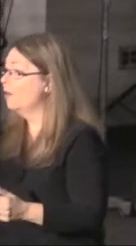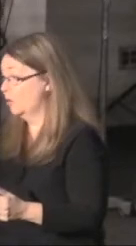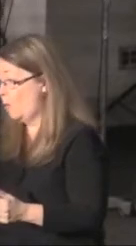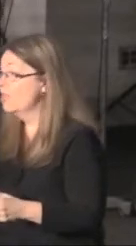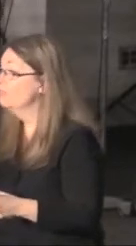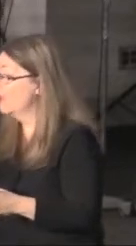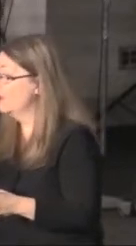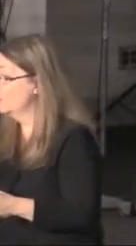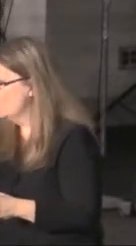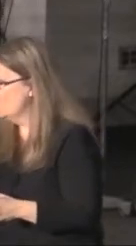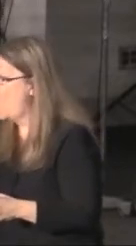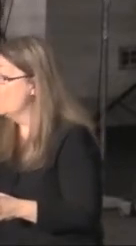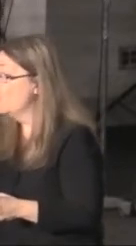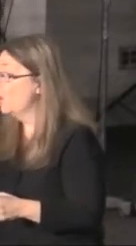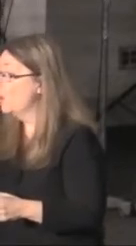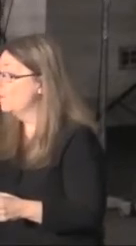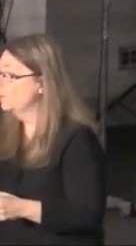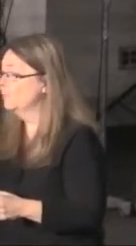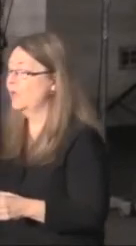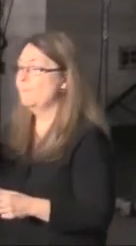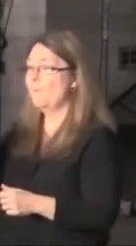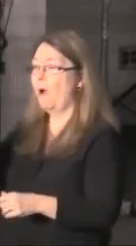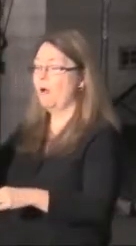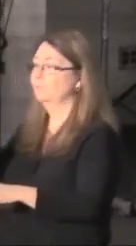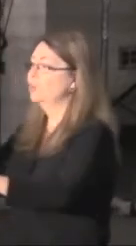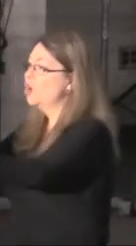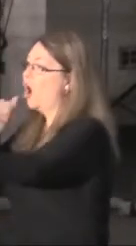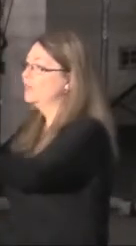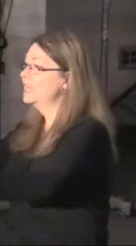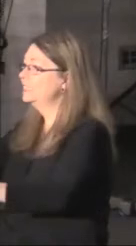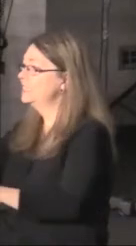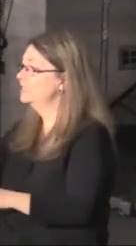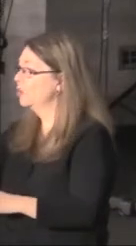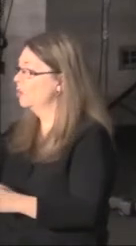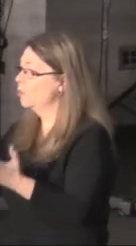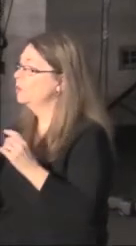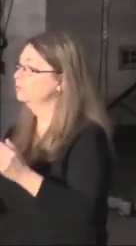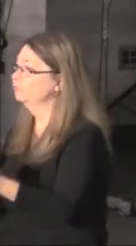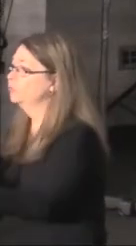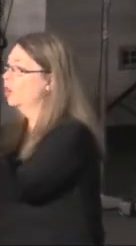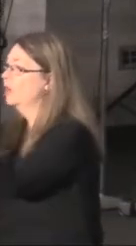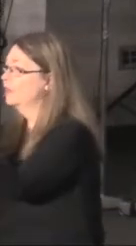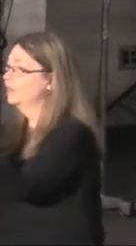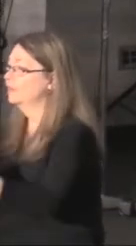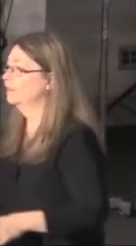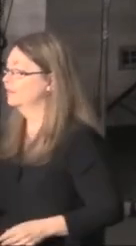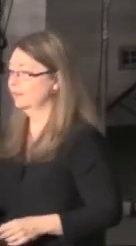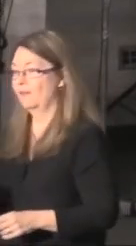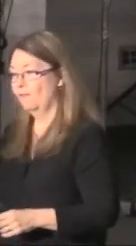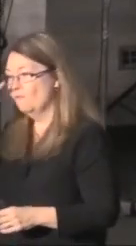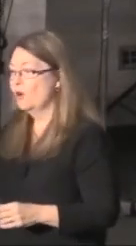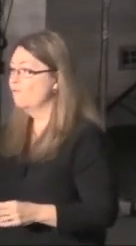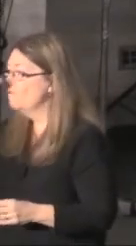Rome. In fact, Paul has appealed to Caesar. He wants to go before Caesar himself to appeal his case, his false imprisonment for preaching